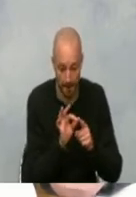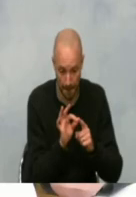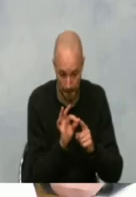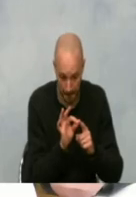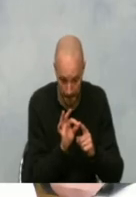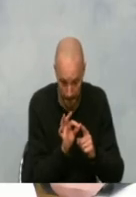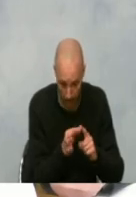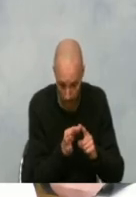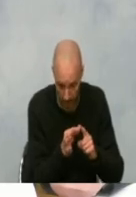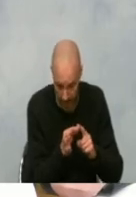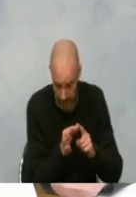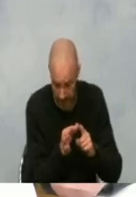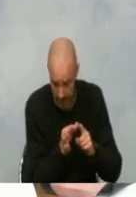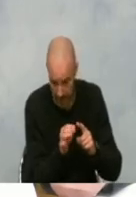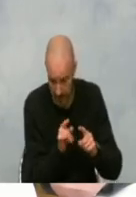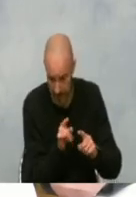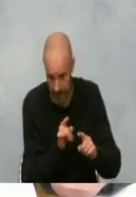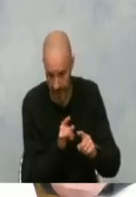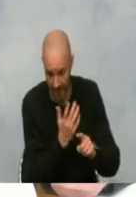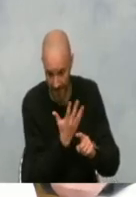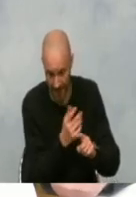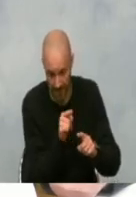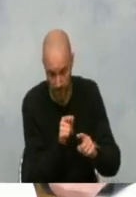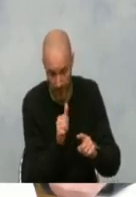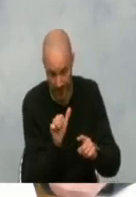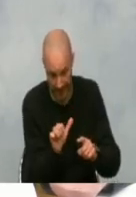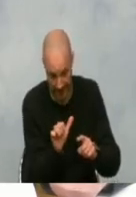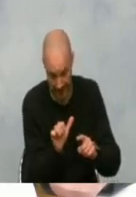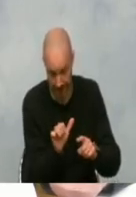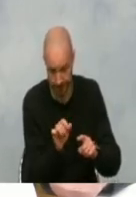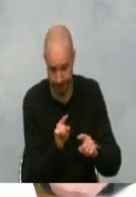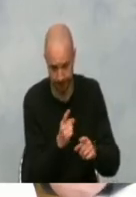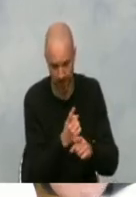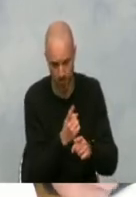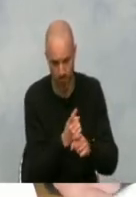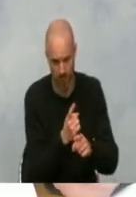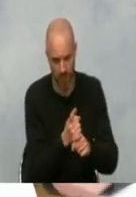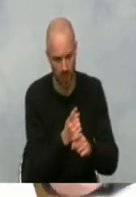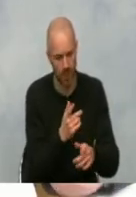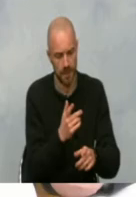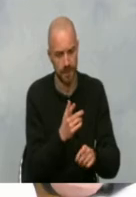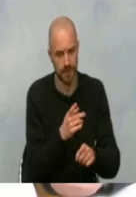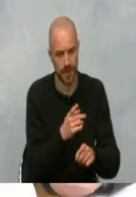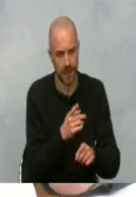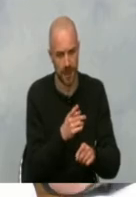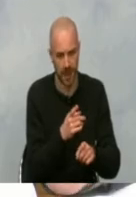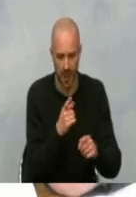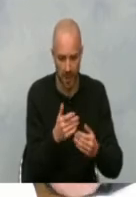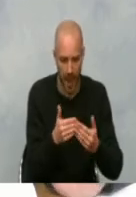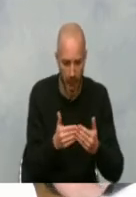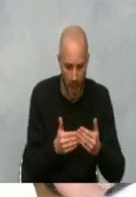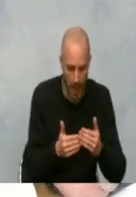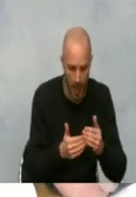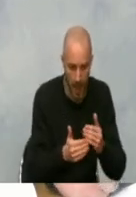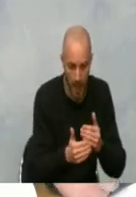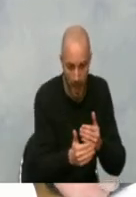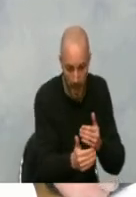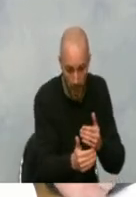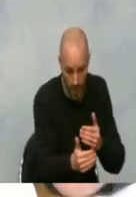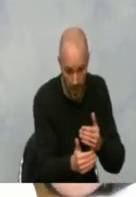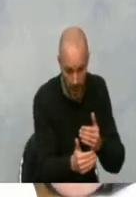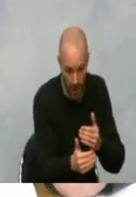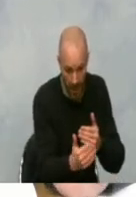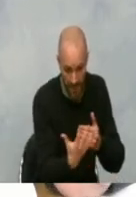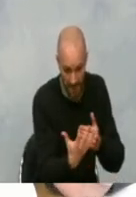doing this. So at 5.6, what it talks about is the fact that there's going to be repayment over a longer term because it's over